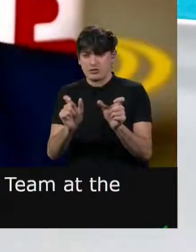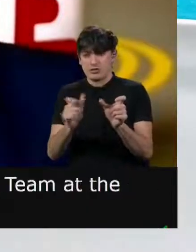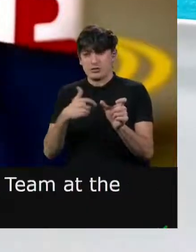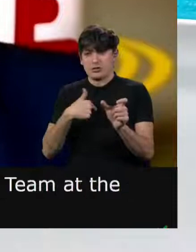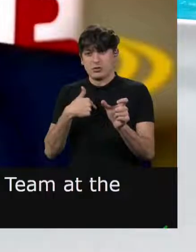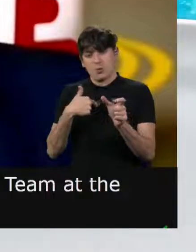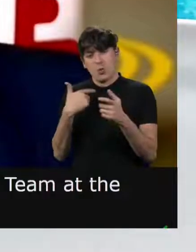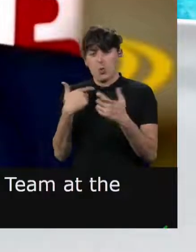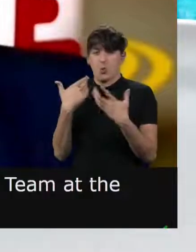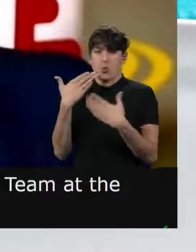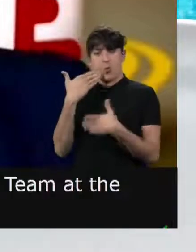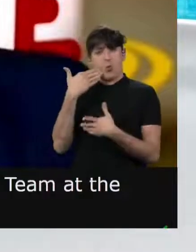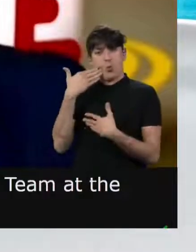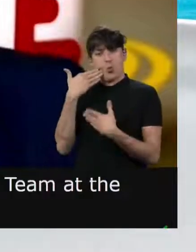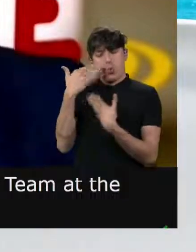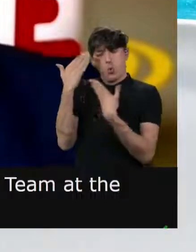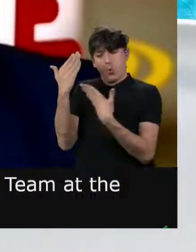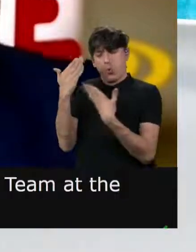members.